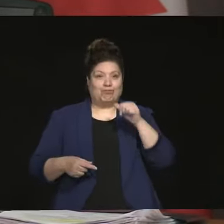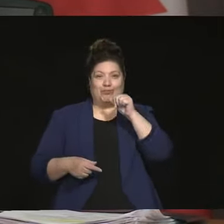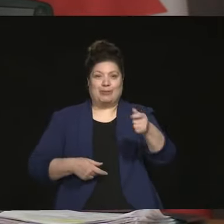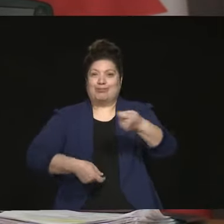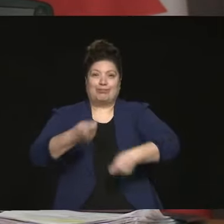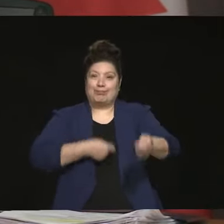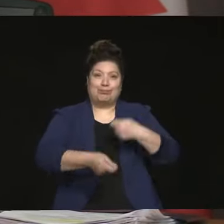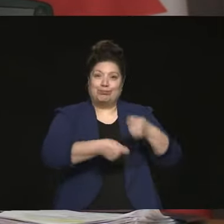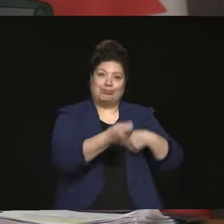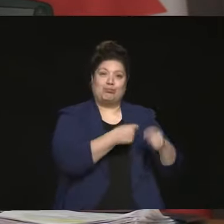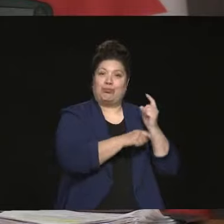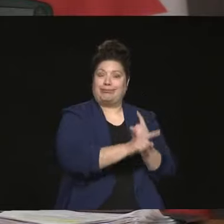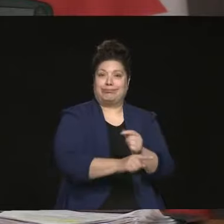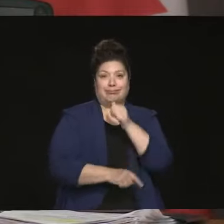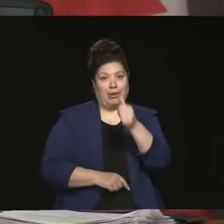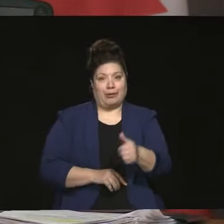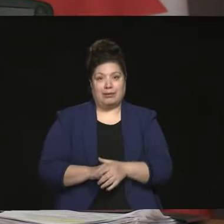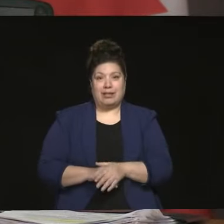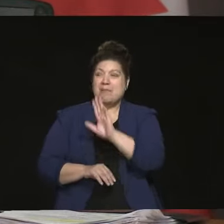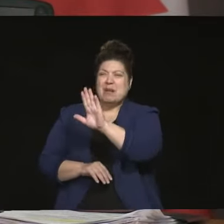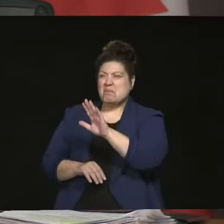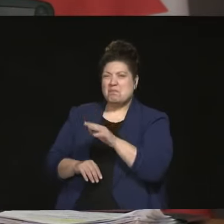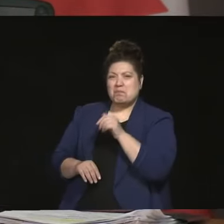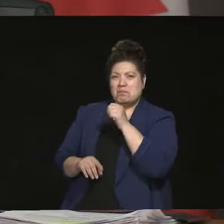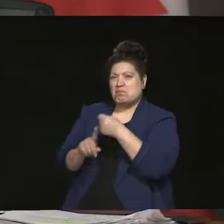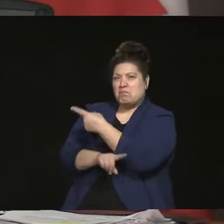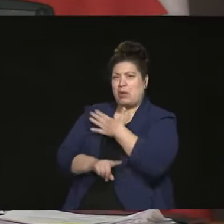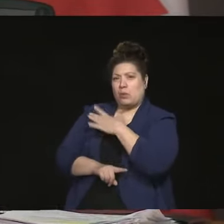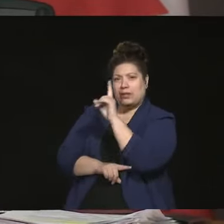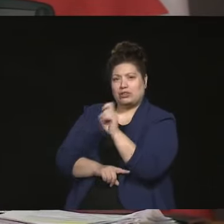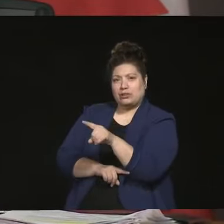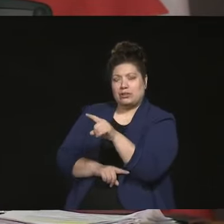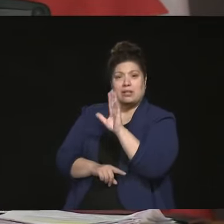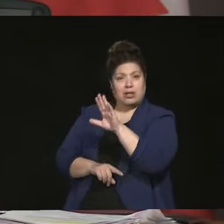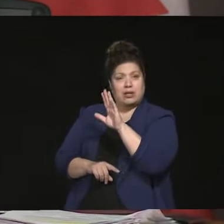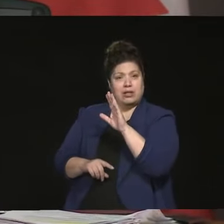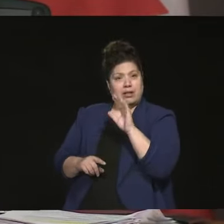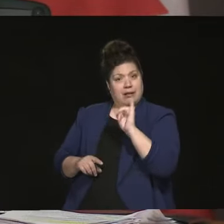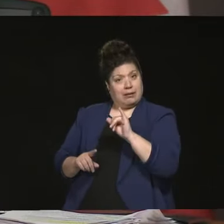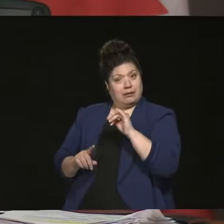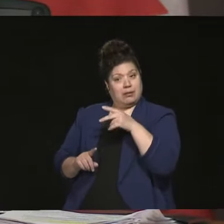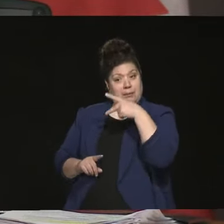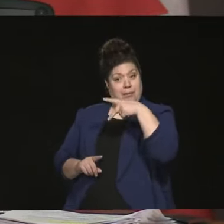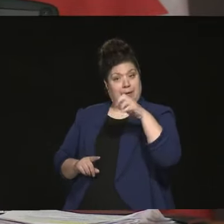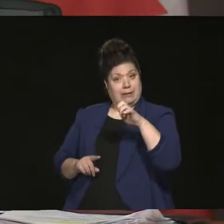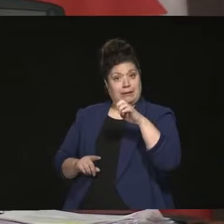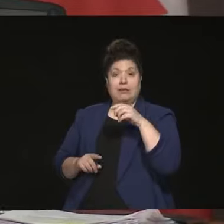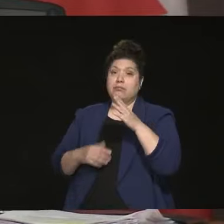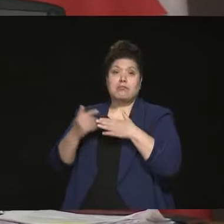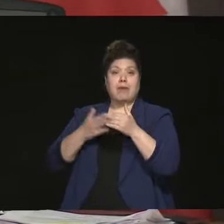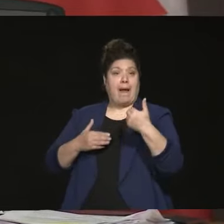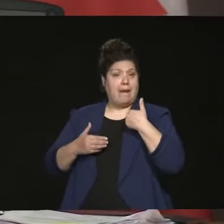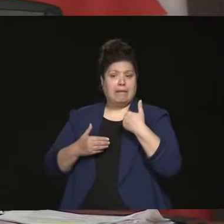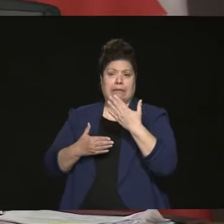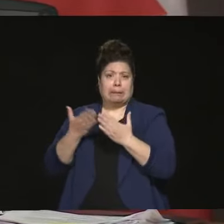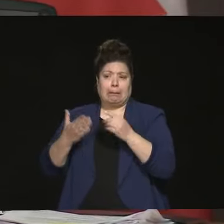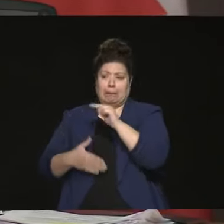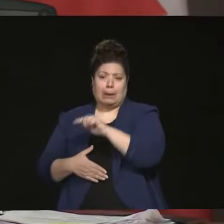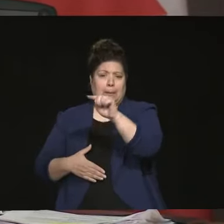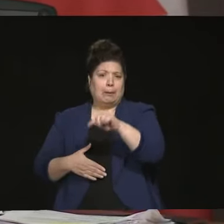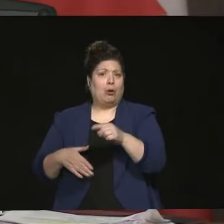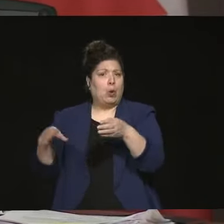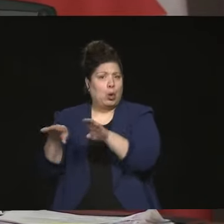didn't answer my question of whether or not the same level of PPE supplies were maintained despite the closures, but I have another question for either, again,